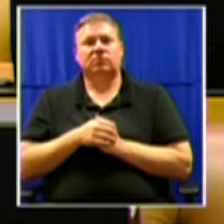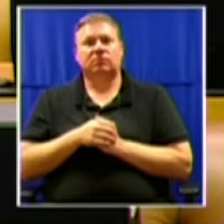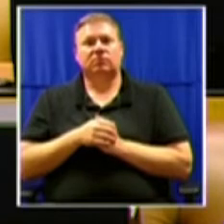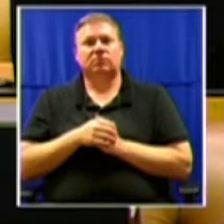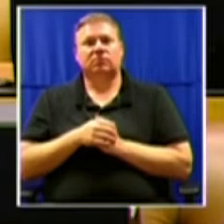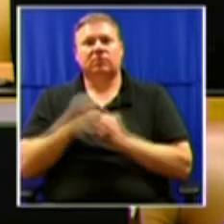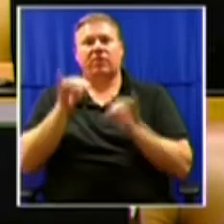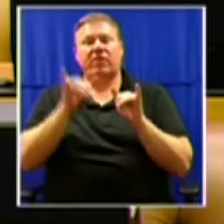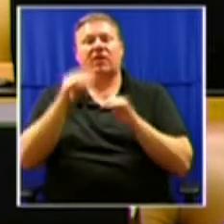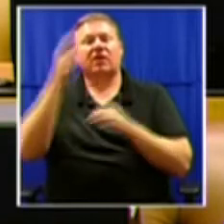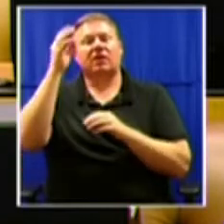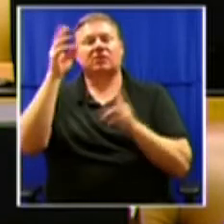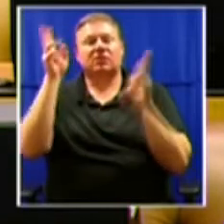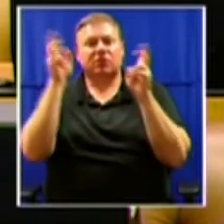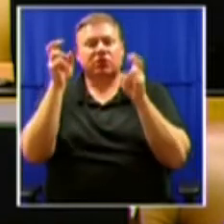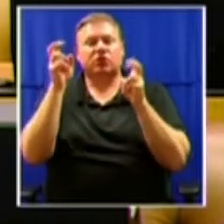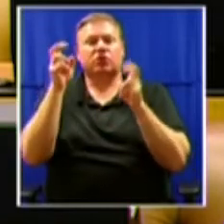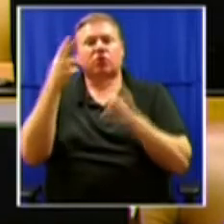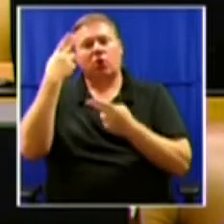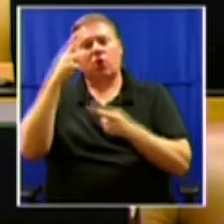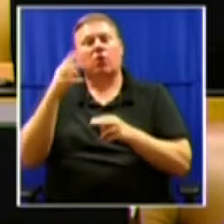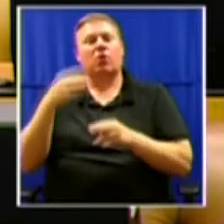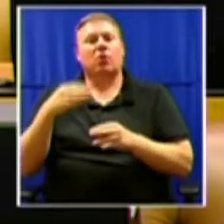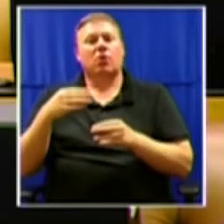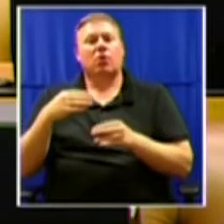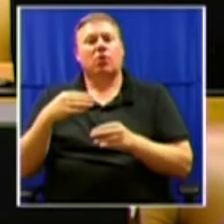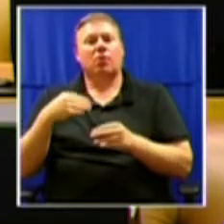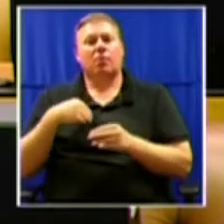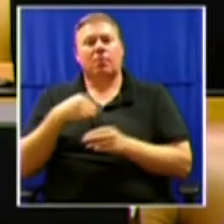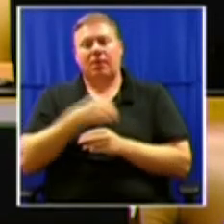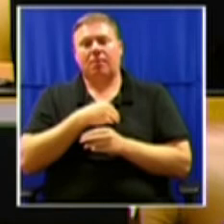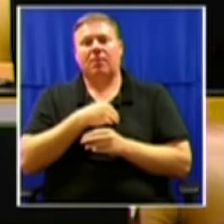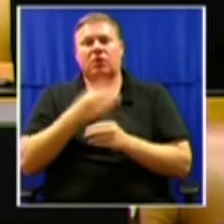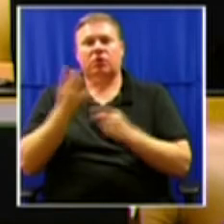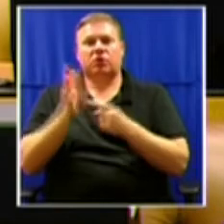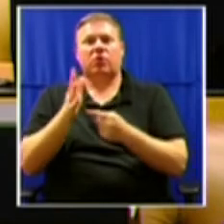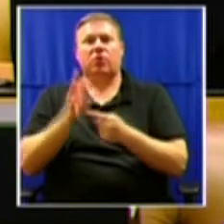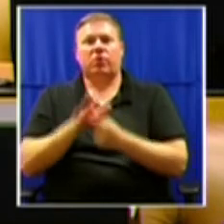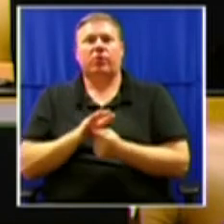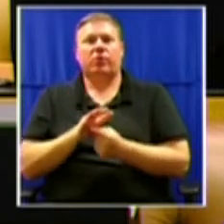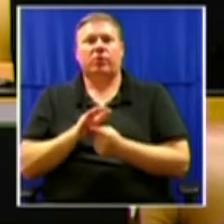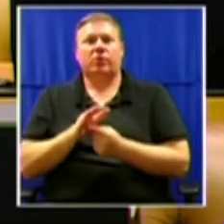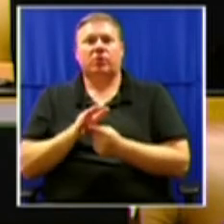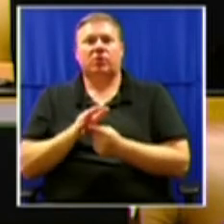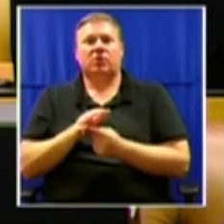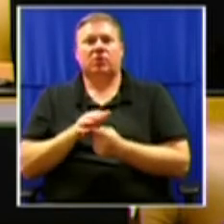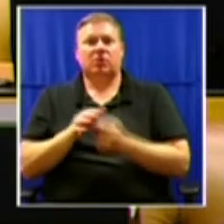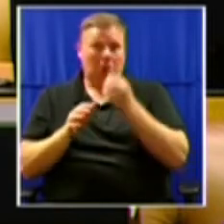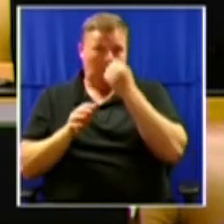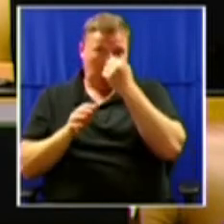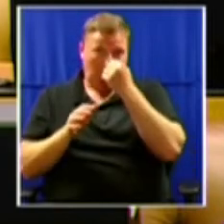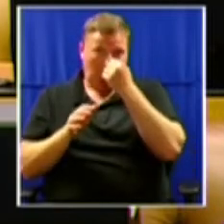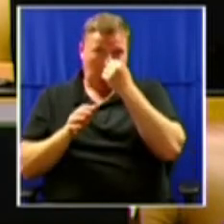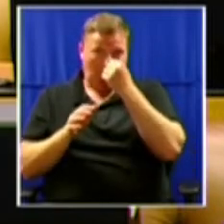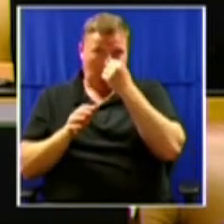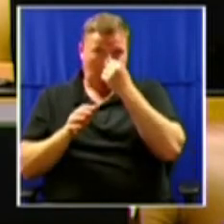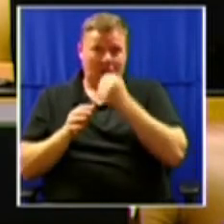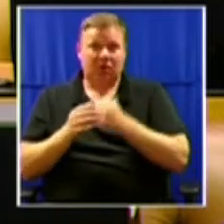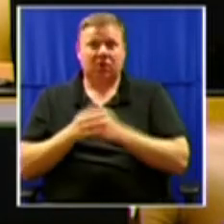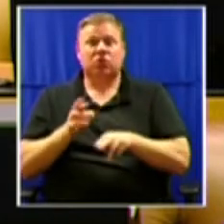issue raised by the honorable member it should not be inclined towards any form of